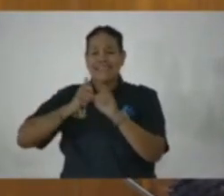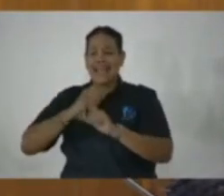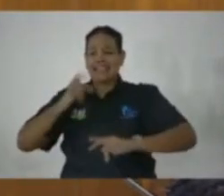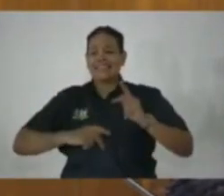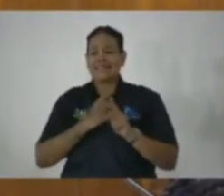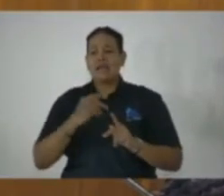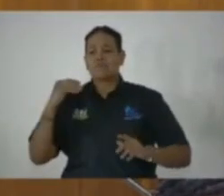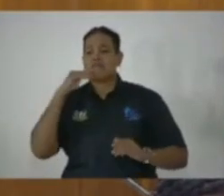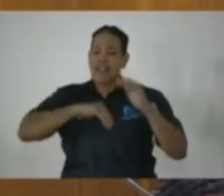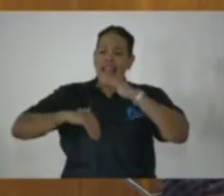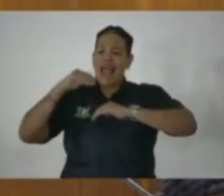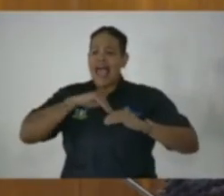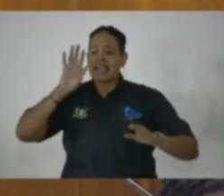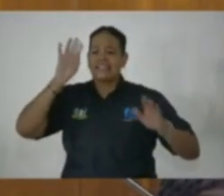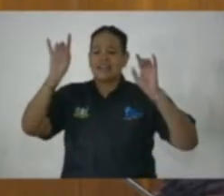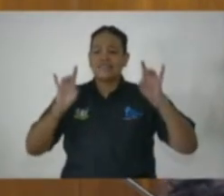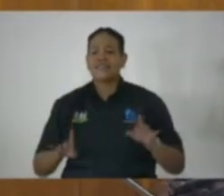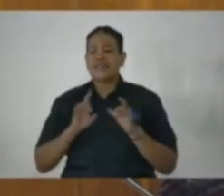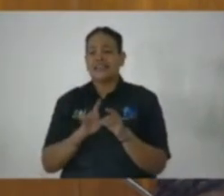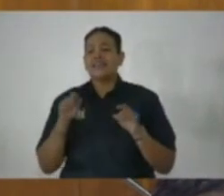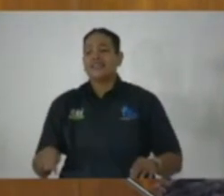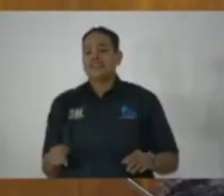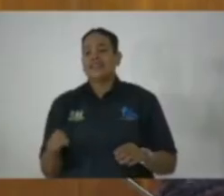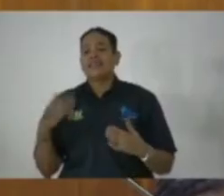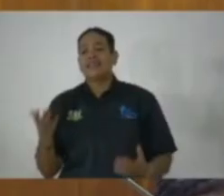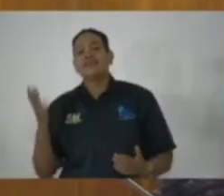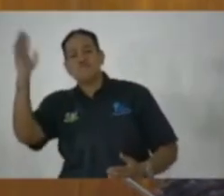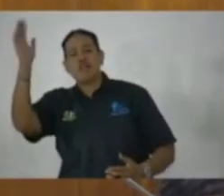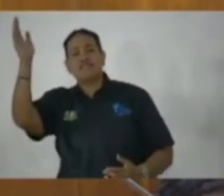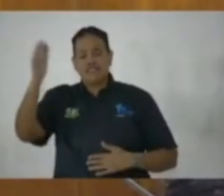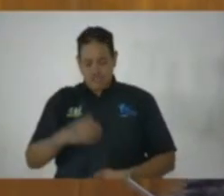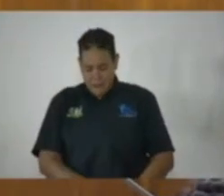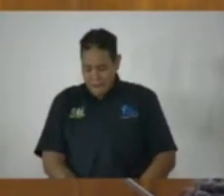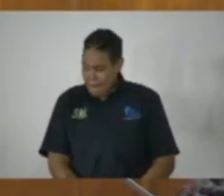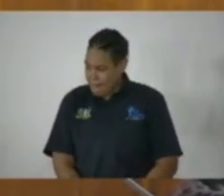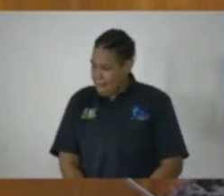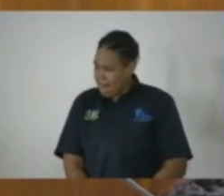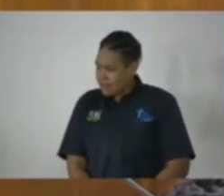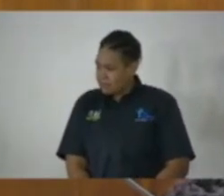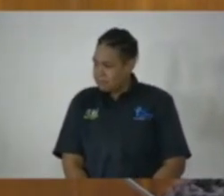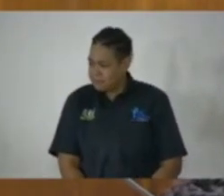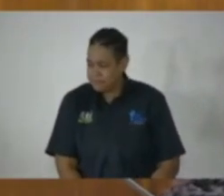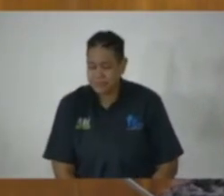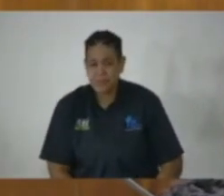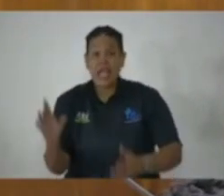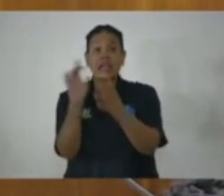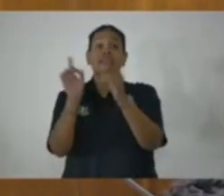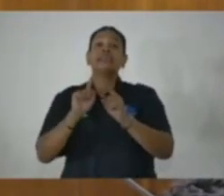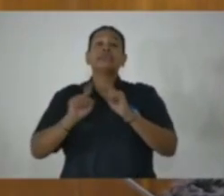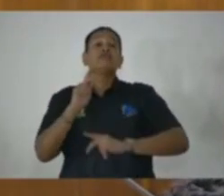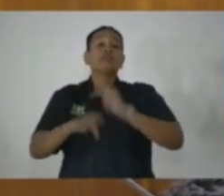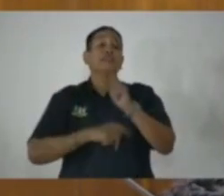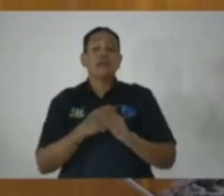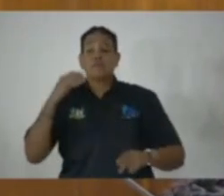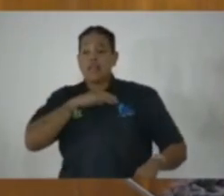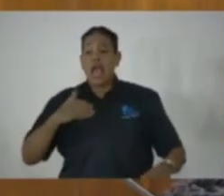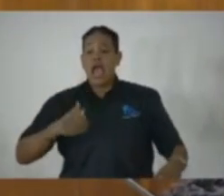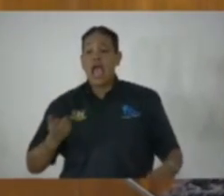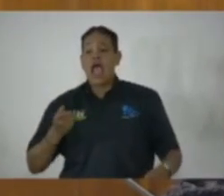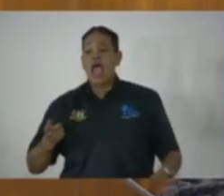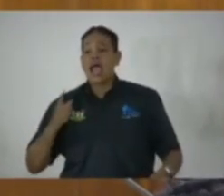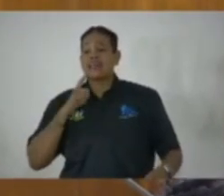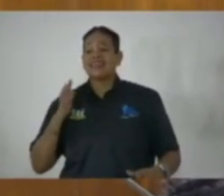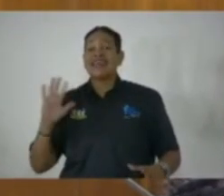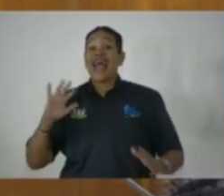types of lies that were stated in the presentations. There are indeed different types of lies. There's a